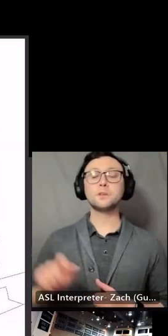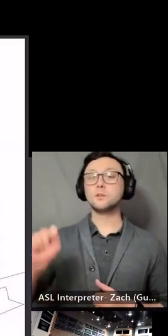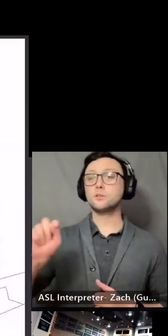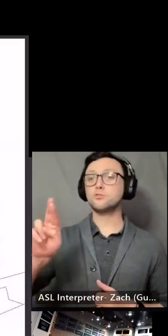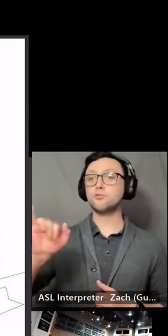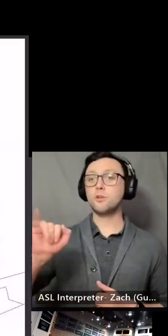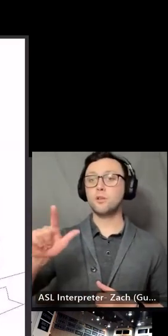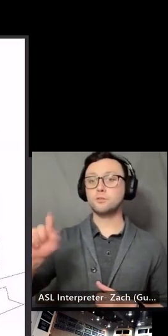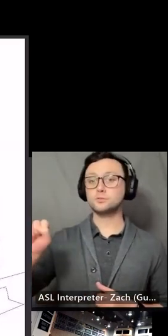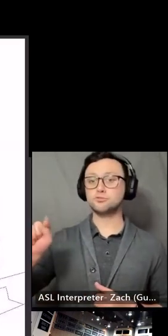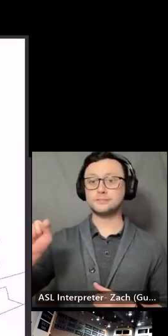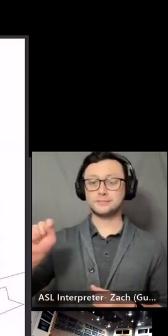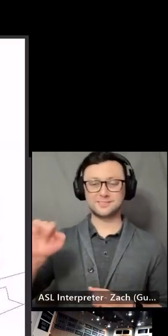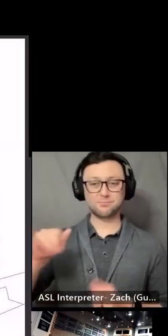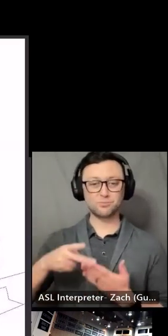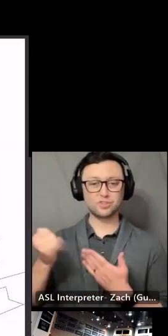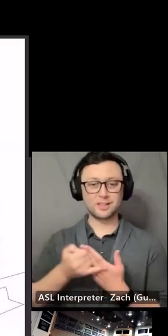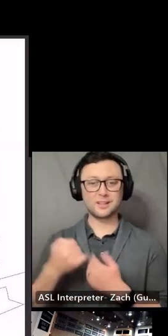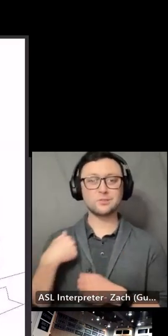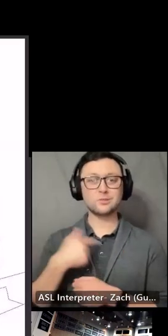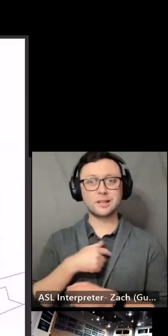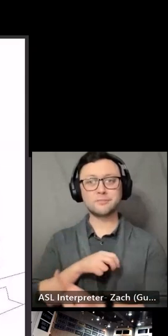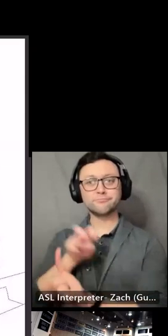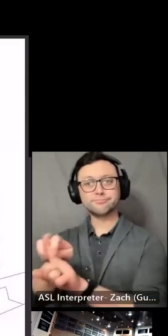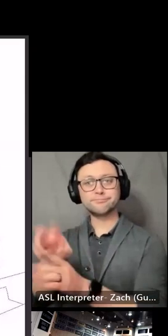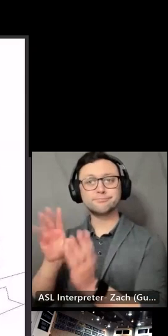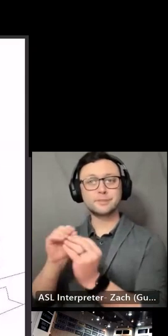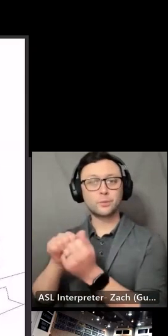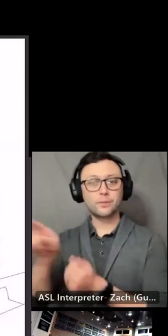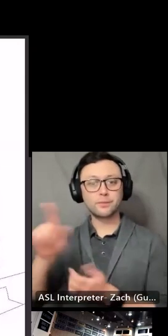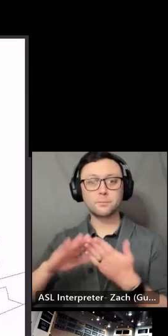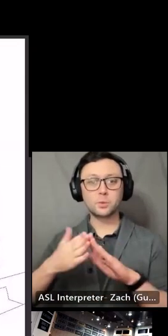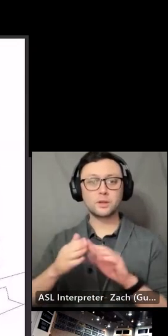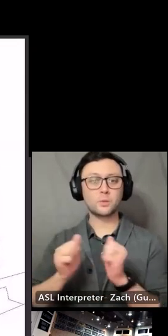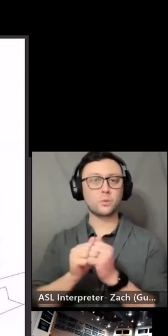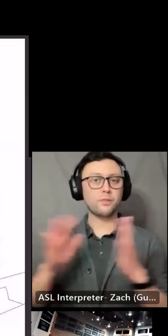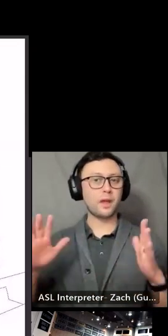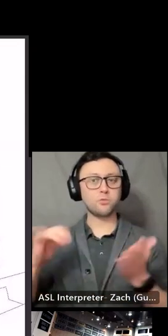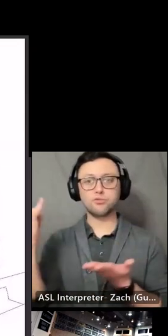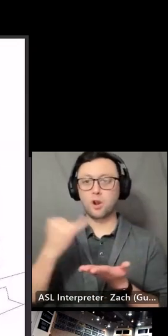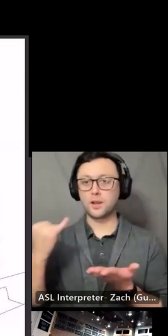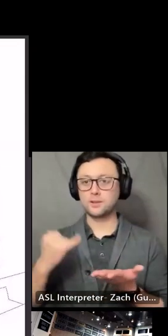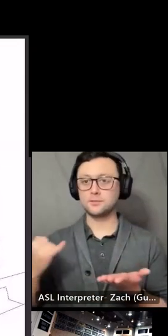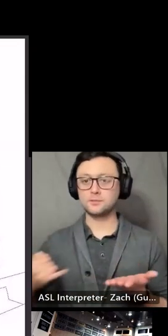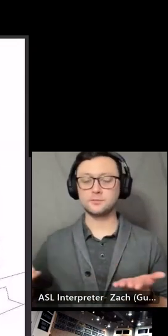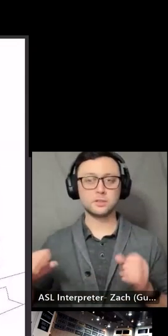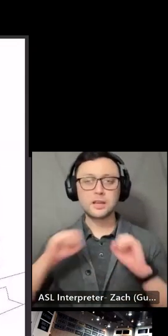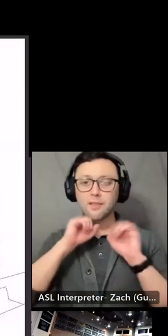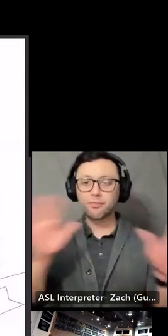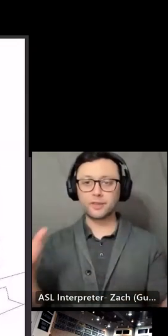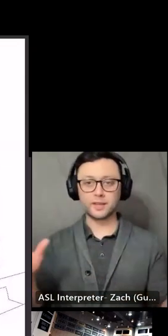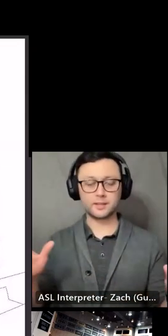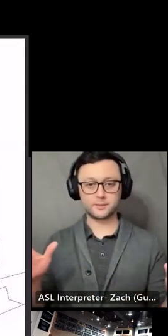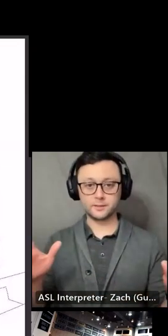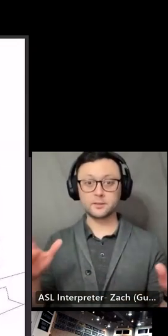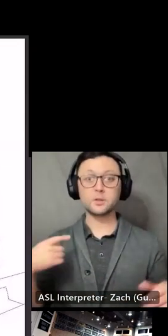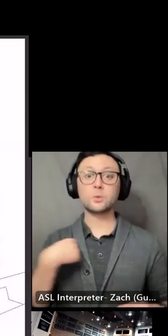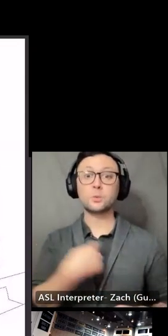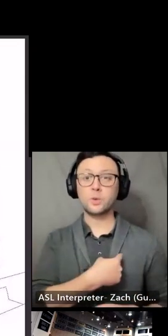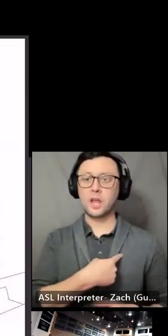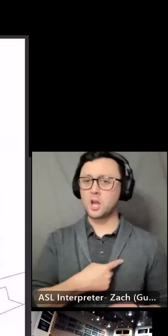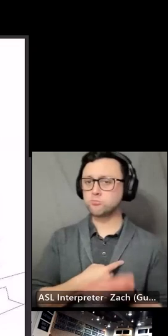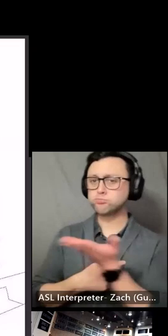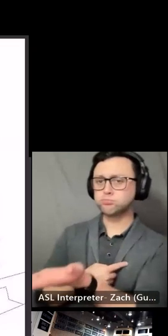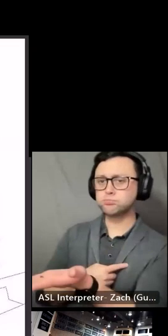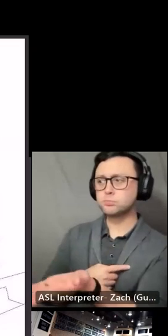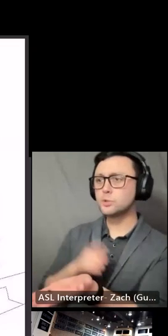we went into the first meeting with the community with no drawings, no drawings. We wanted to find out